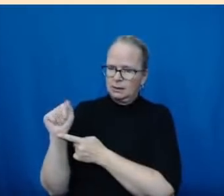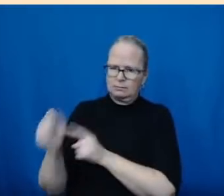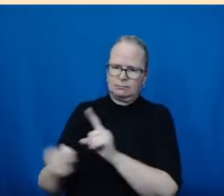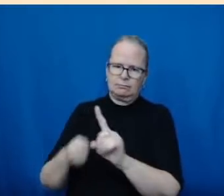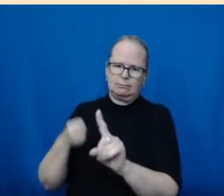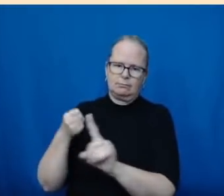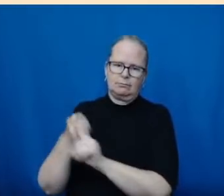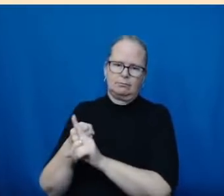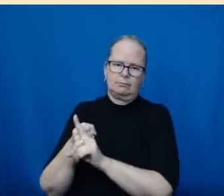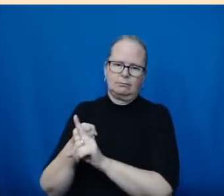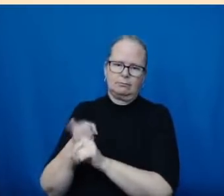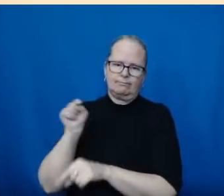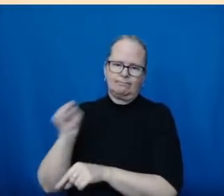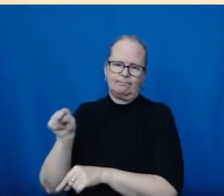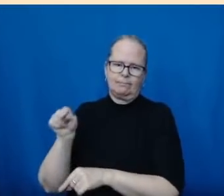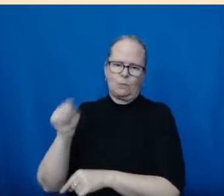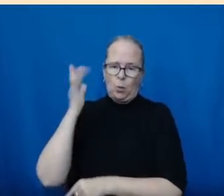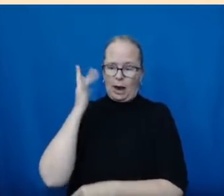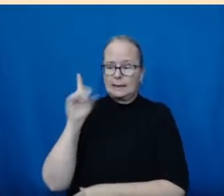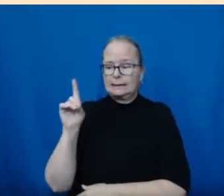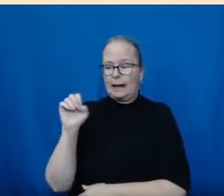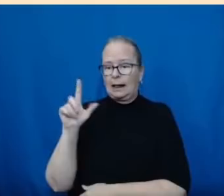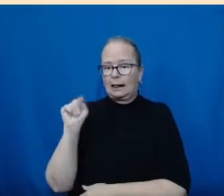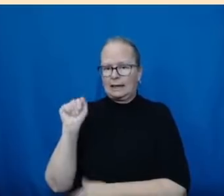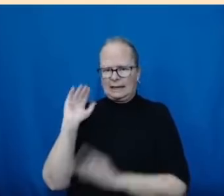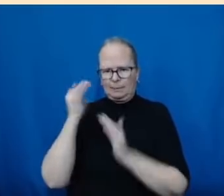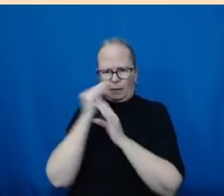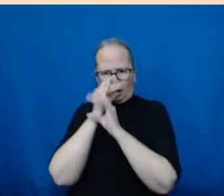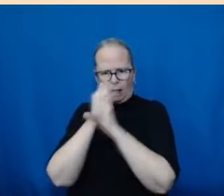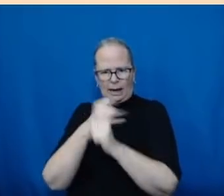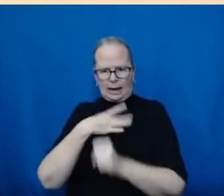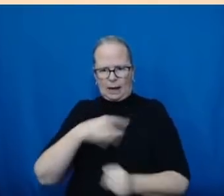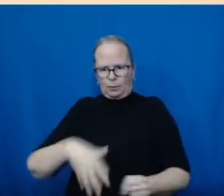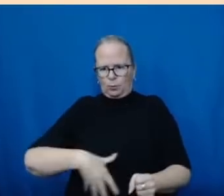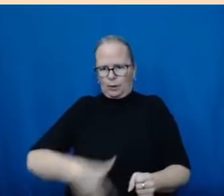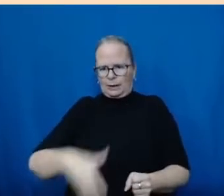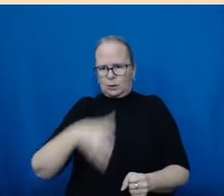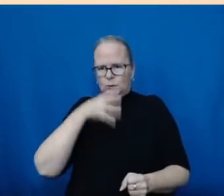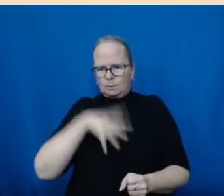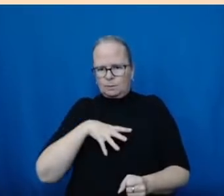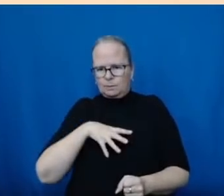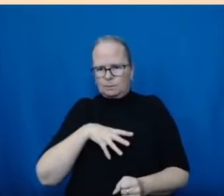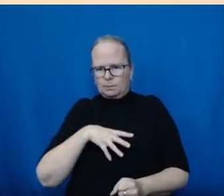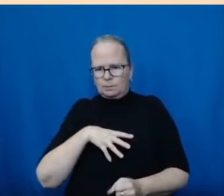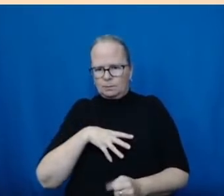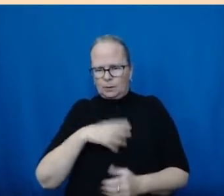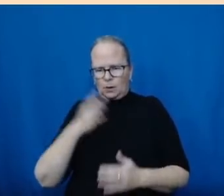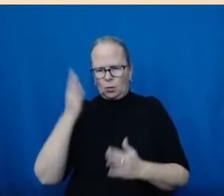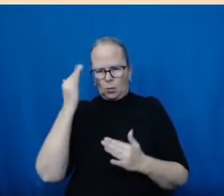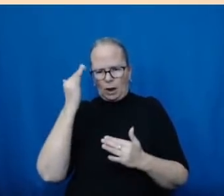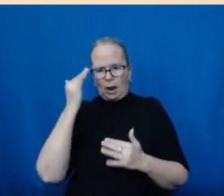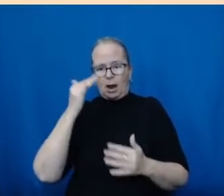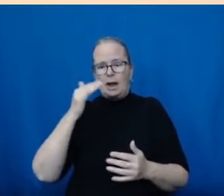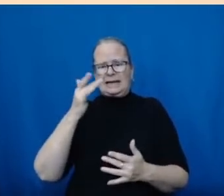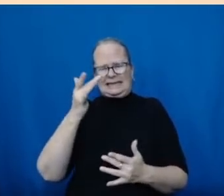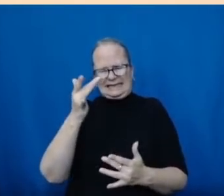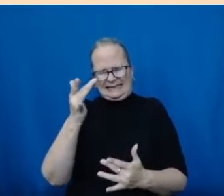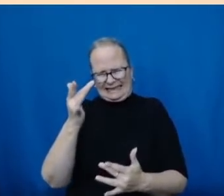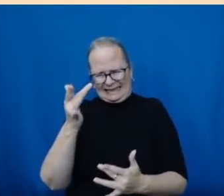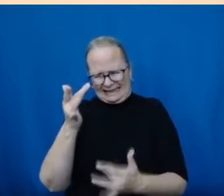women in our ICUs, in our hospitals, and it's very different from what we experienced in the earlier